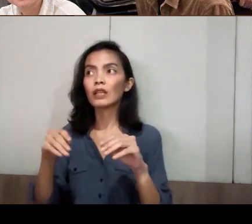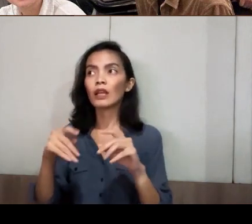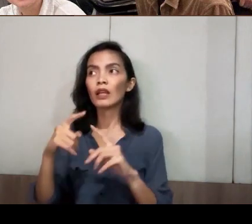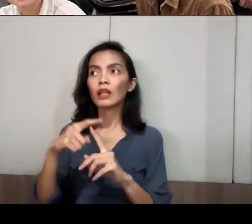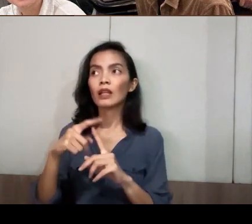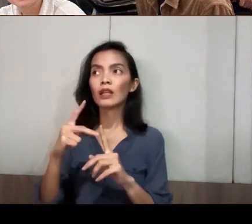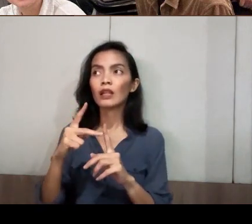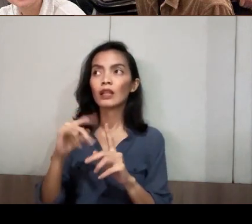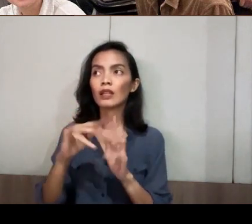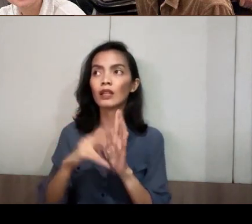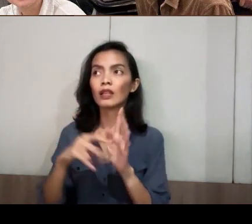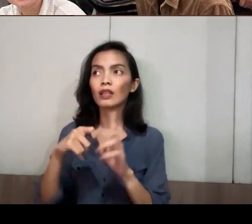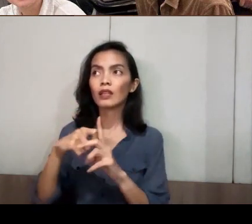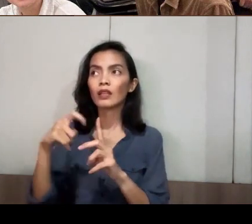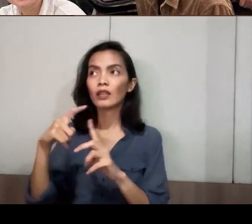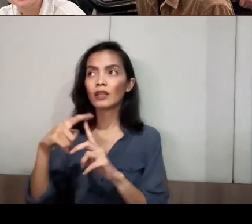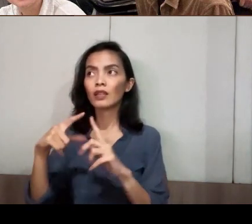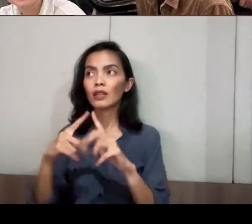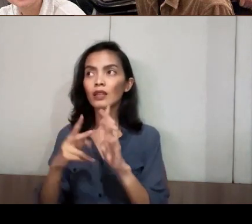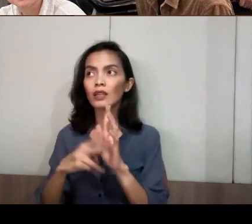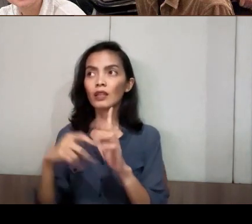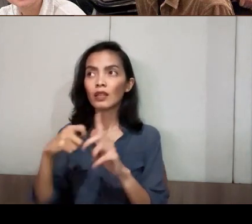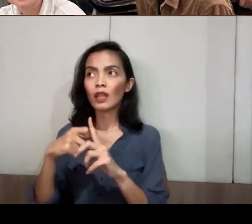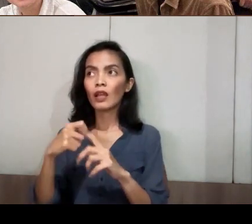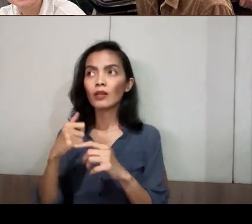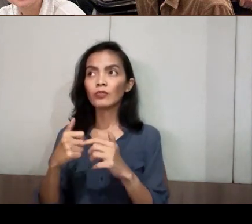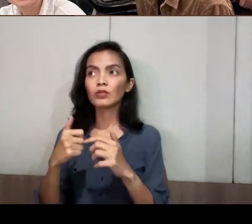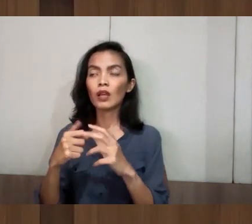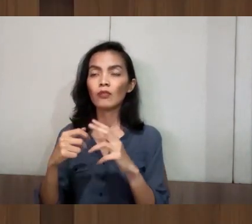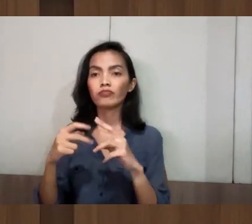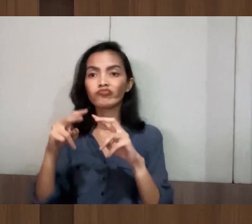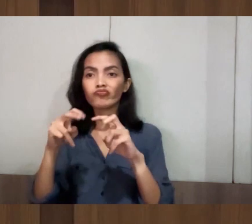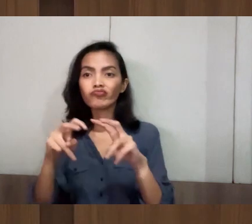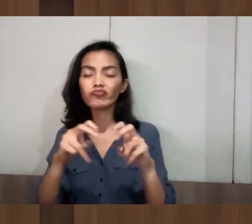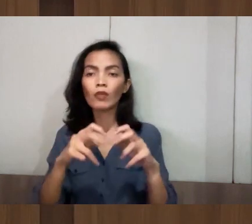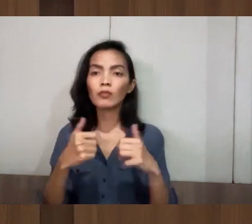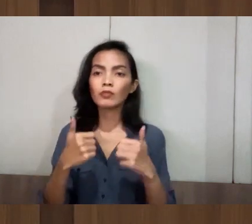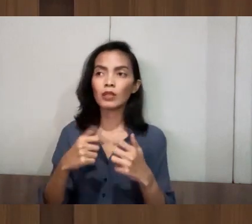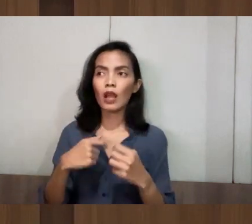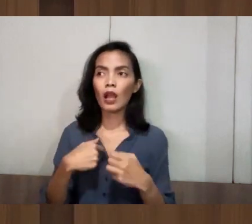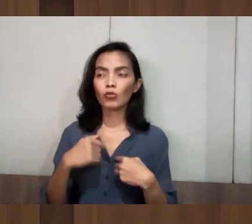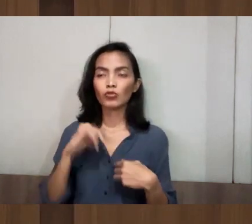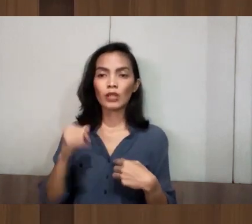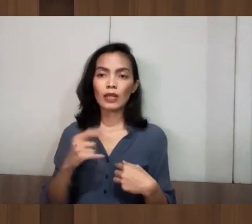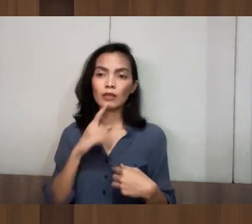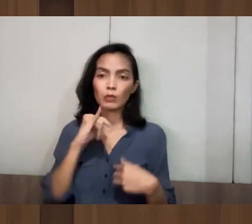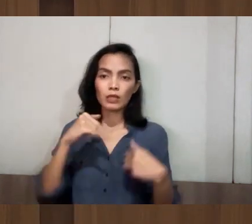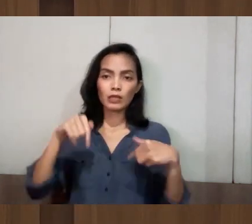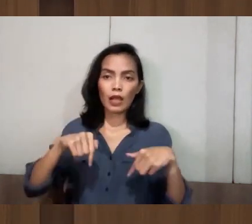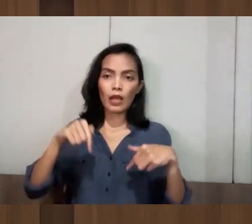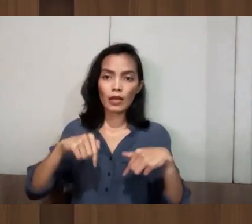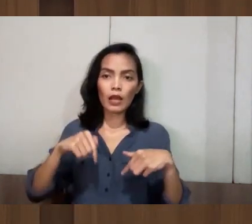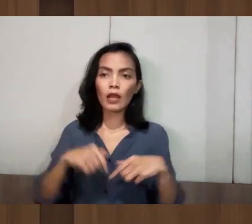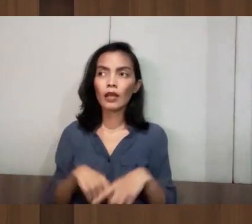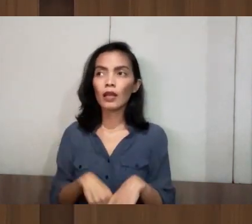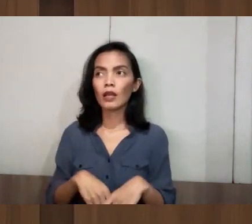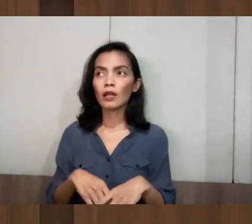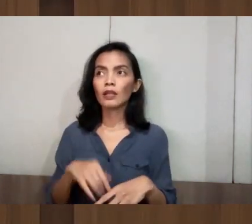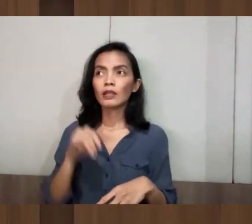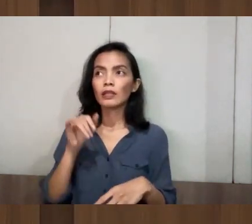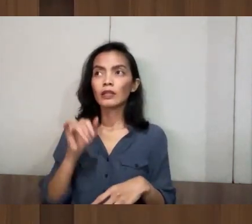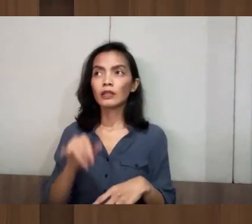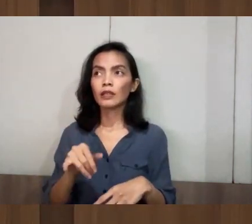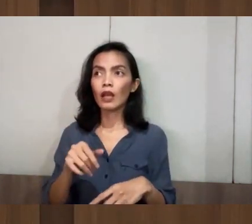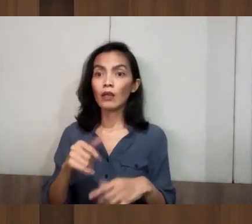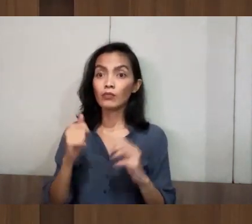to a researcher in a think tank that now becomes a shared value family who pushing me to be a greater person than I am